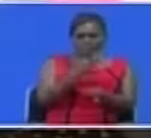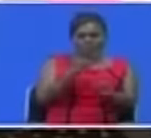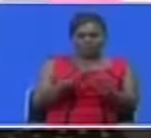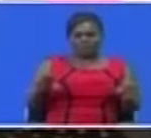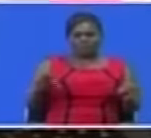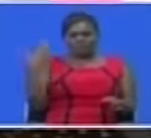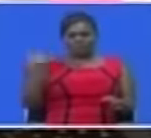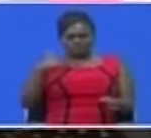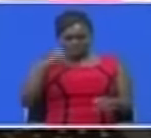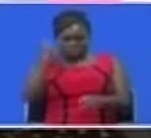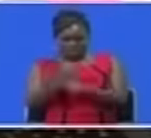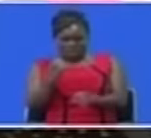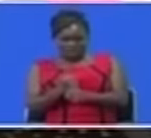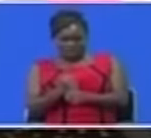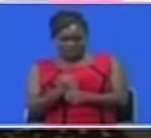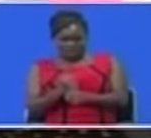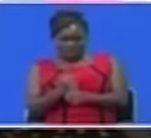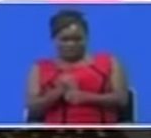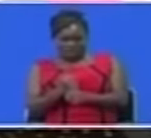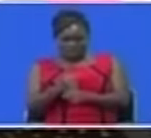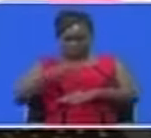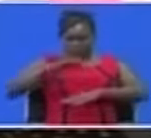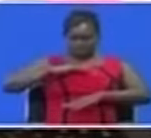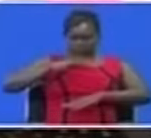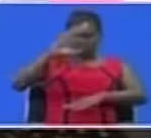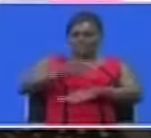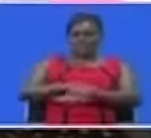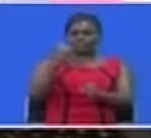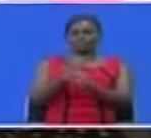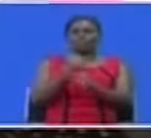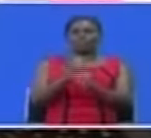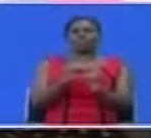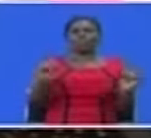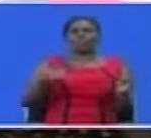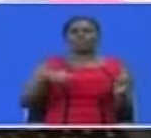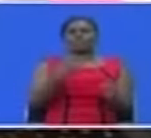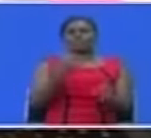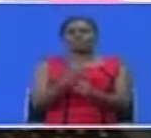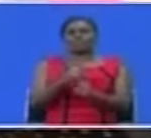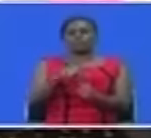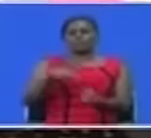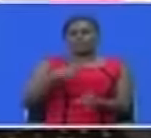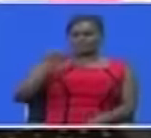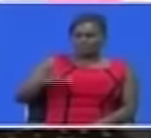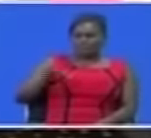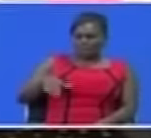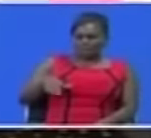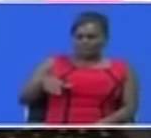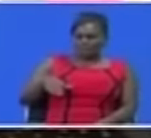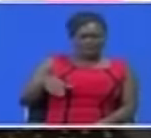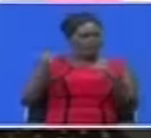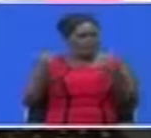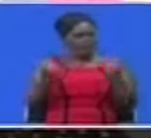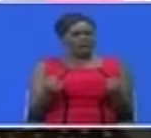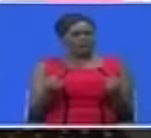mats. I used to work before, but I never really found satisfaction in the job that I was doing. Being that I'm a mother, I found